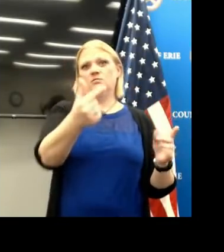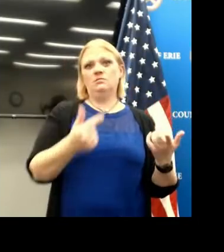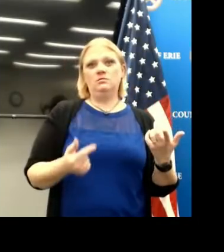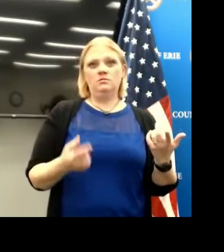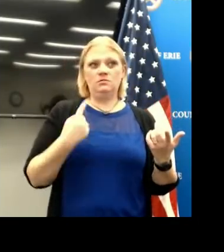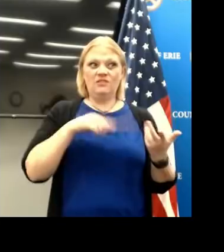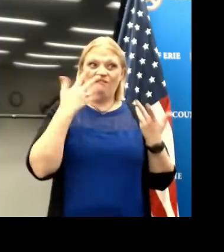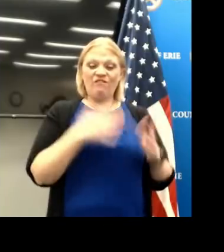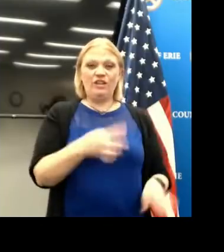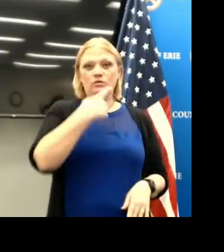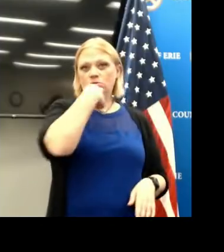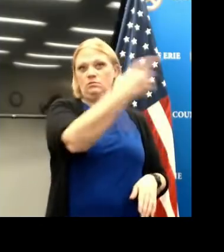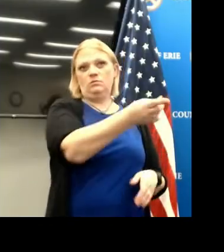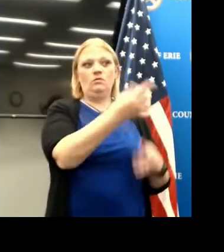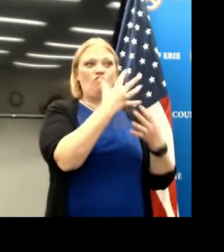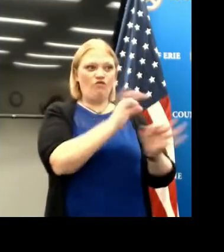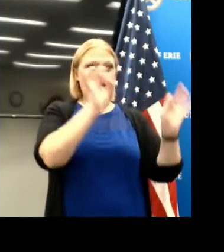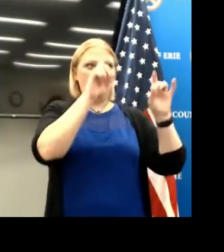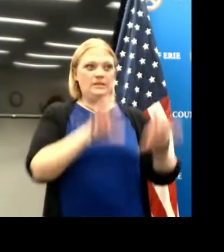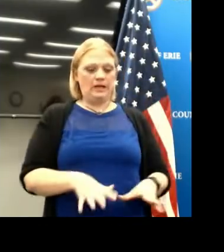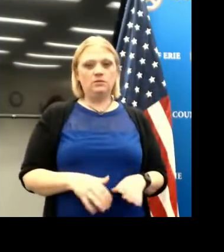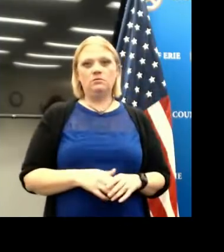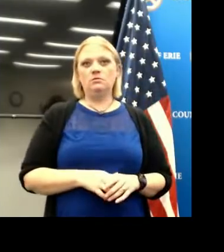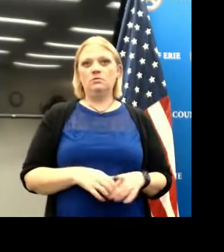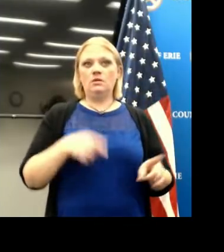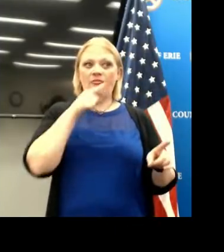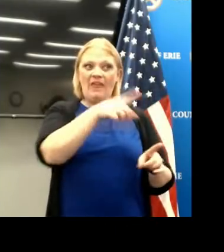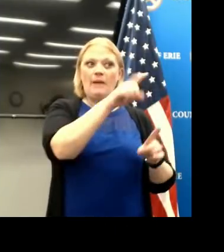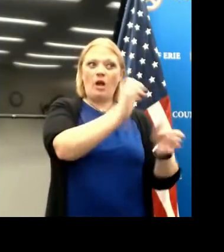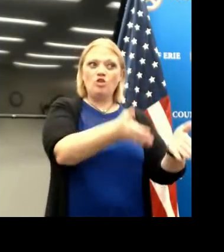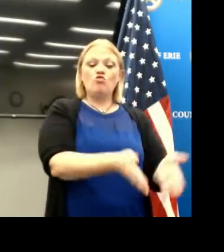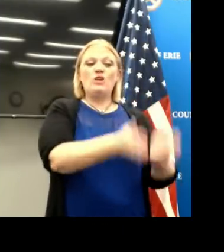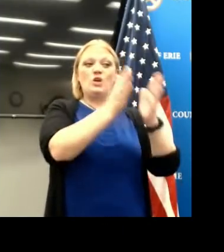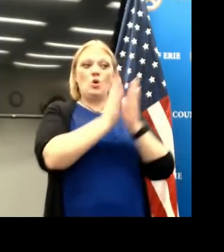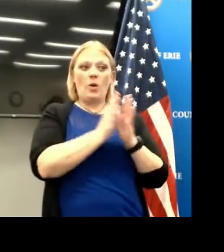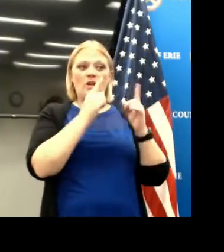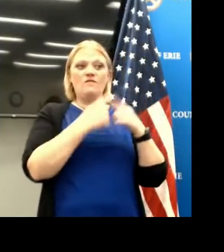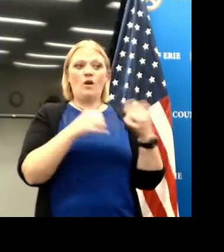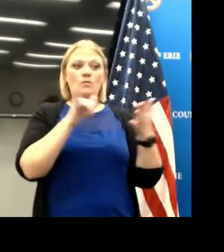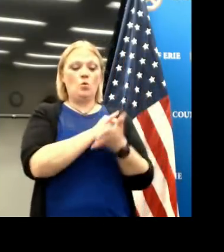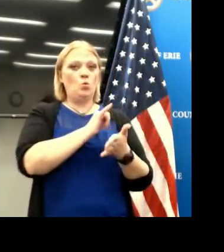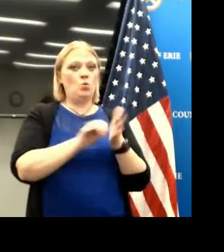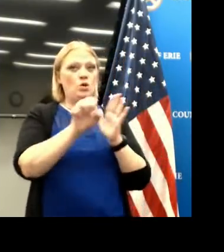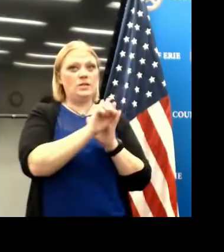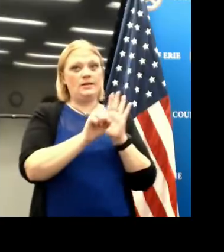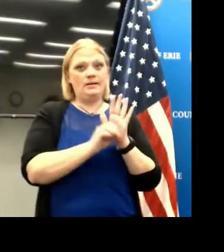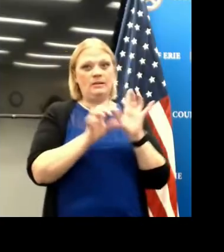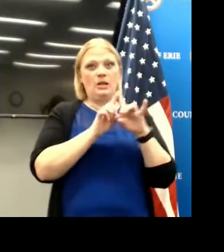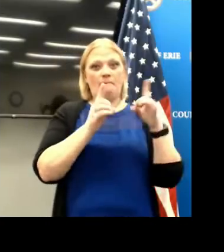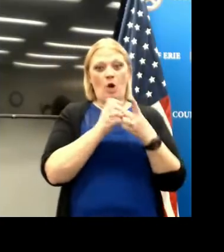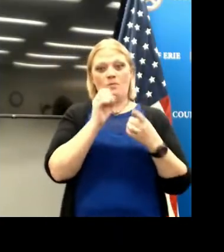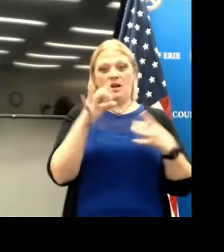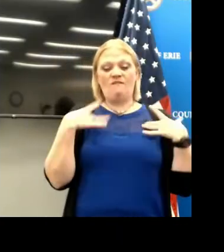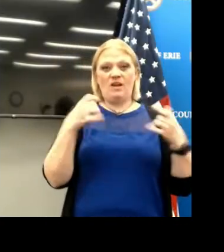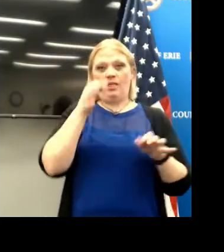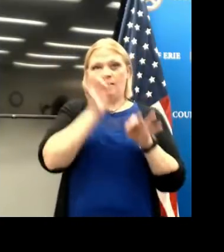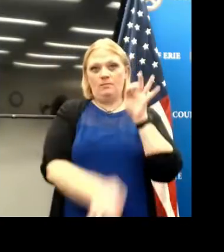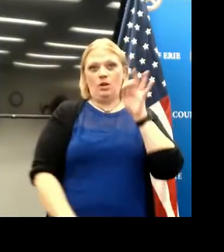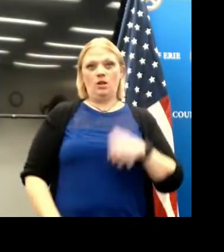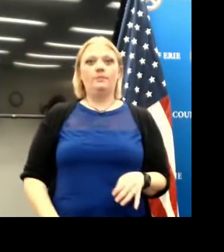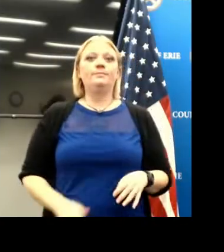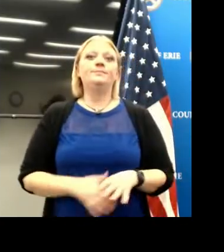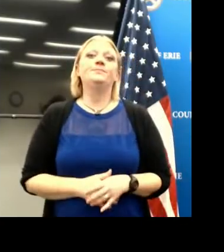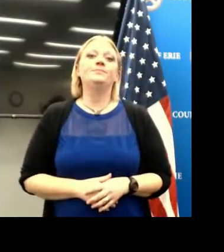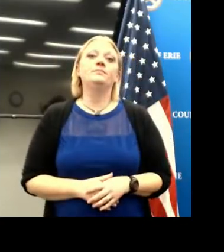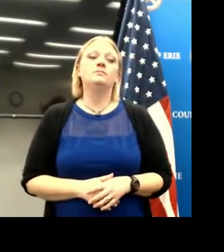told them they're going to get free tests. They have to request the tests from New York State Department of Health. It's as simple as that.